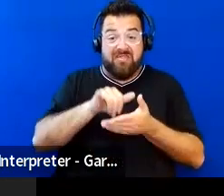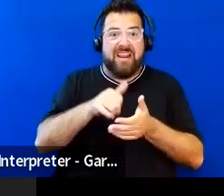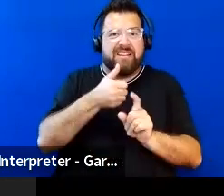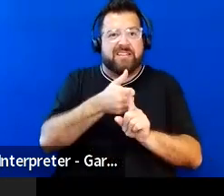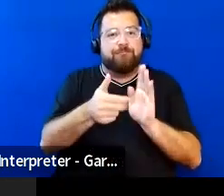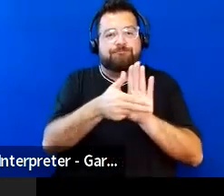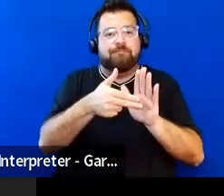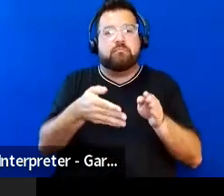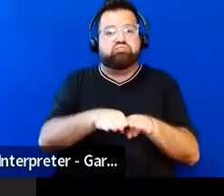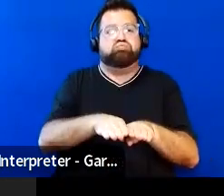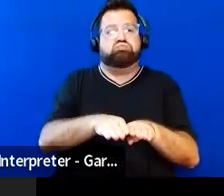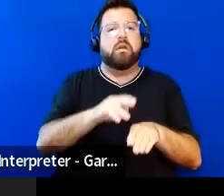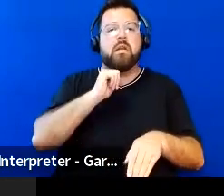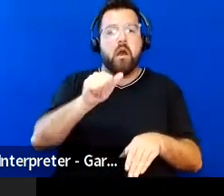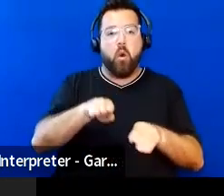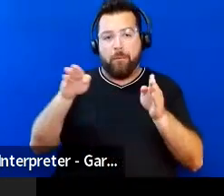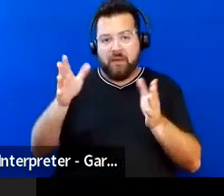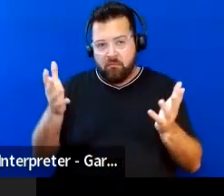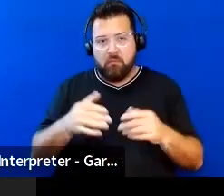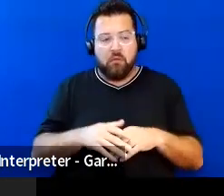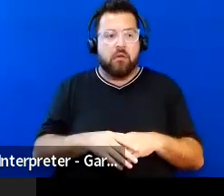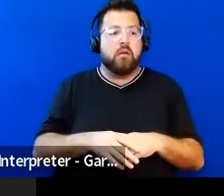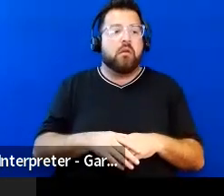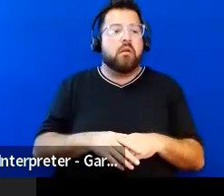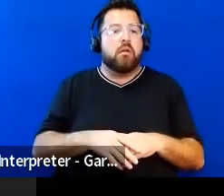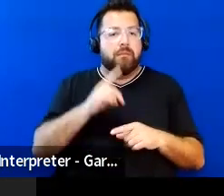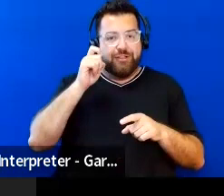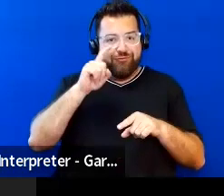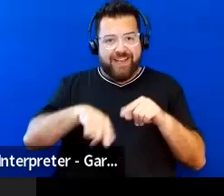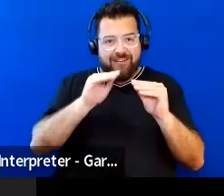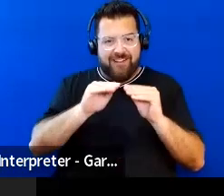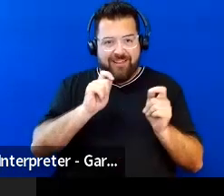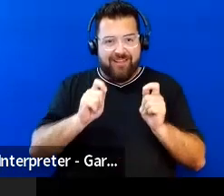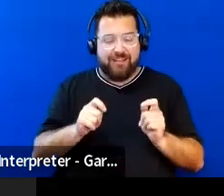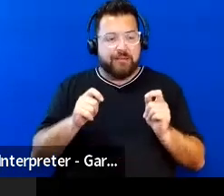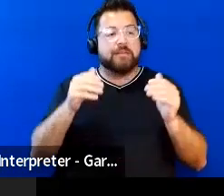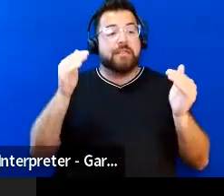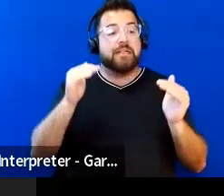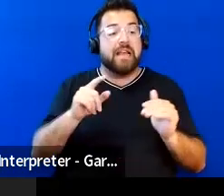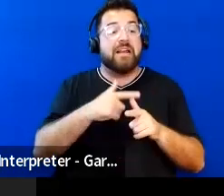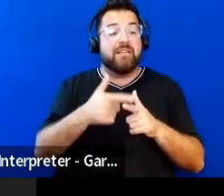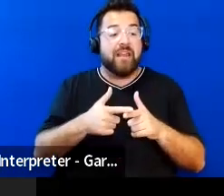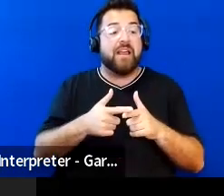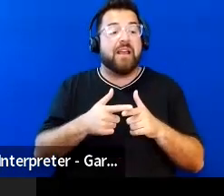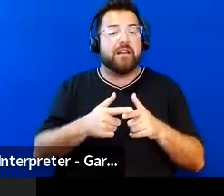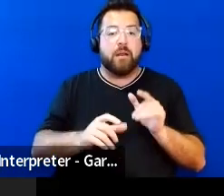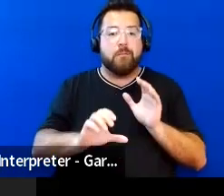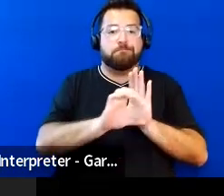edited. And then the all rights reserved, the copyright.